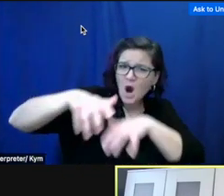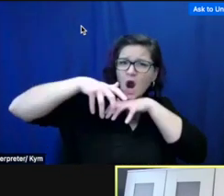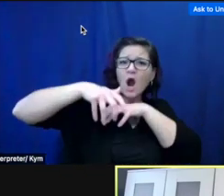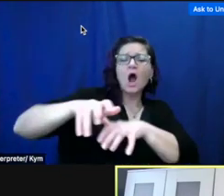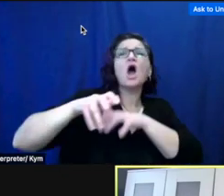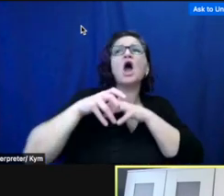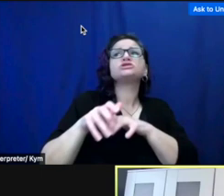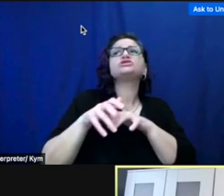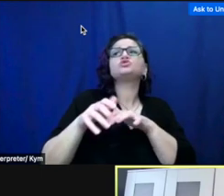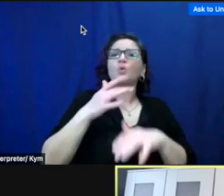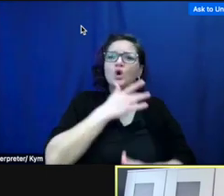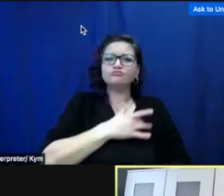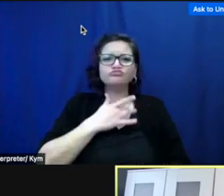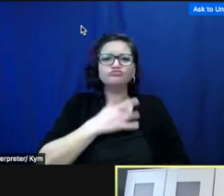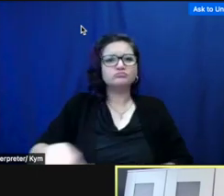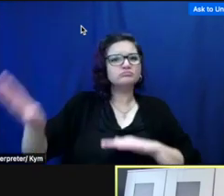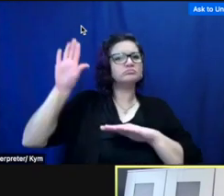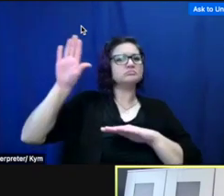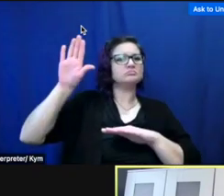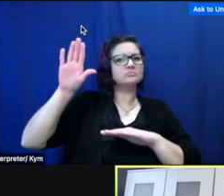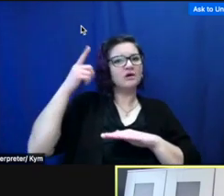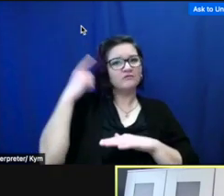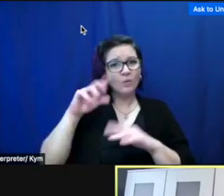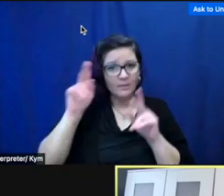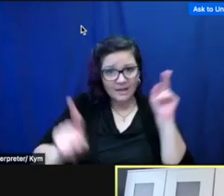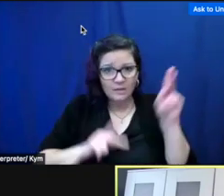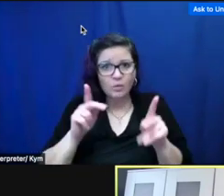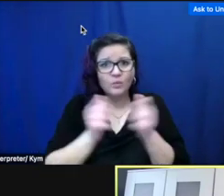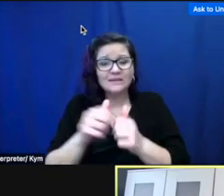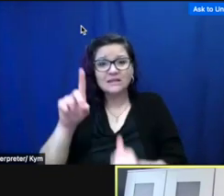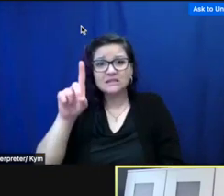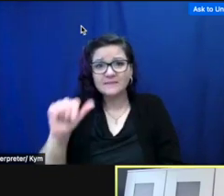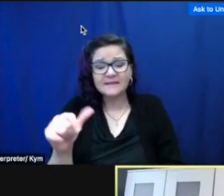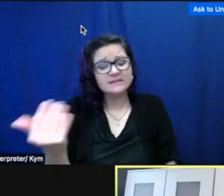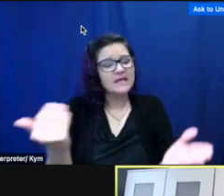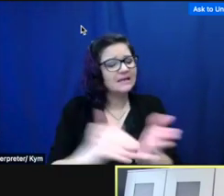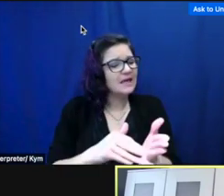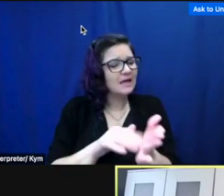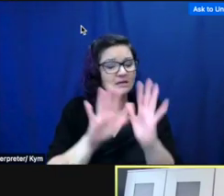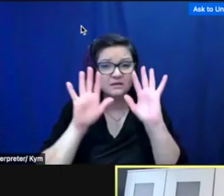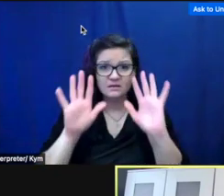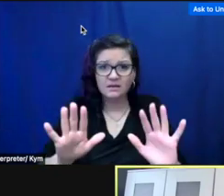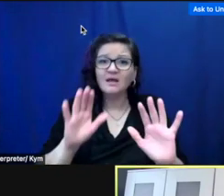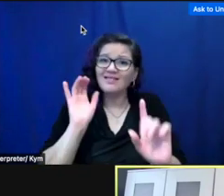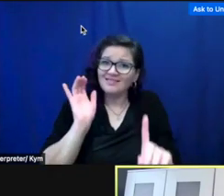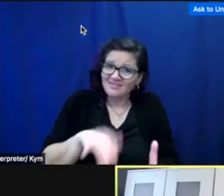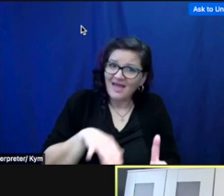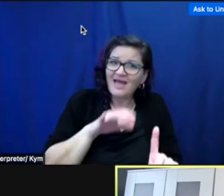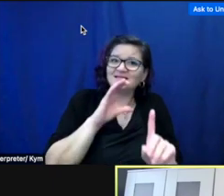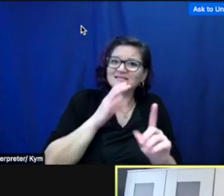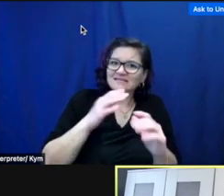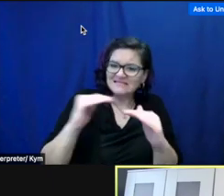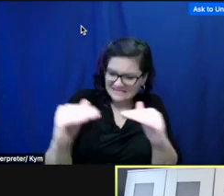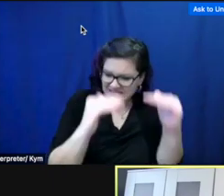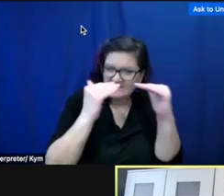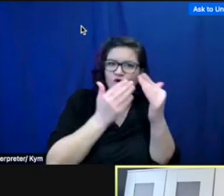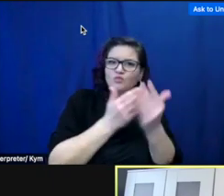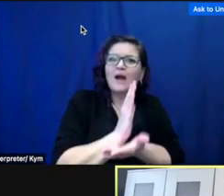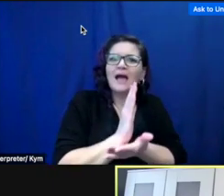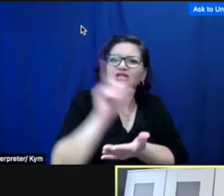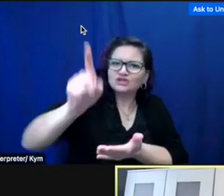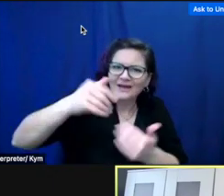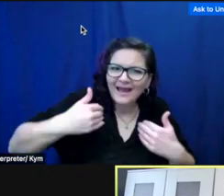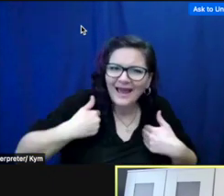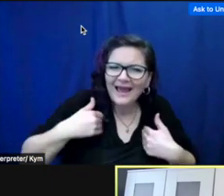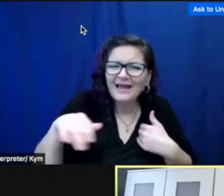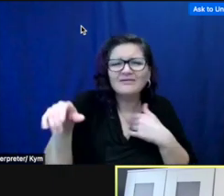you're testifying for persons with disabilities. Again, you want their civil rights to be met, just like folks who do not